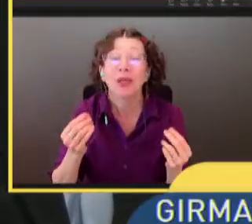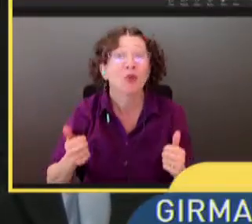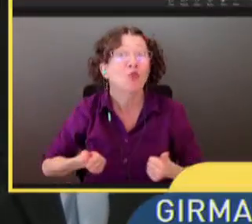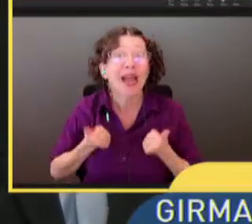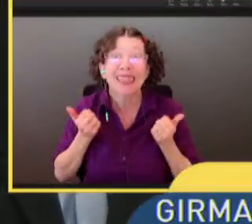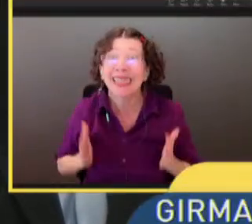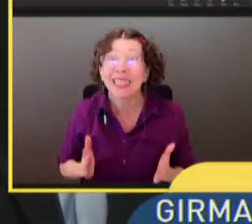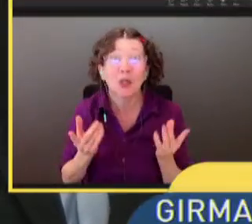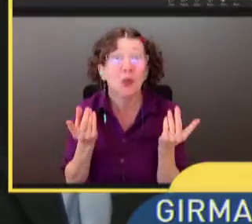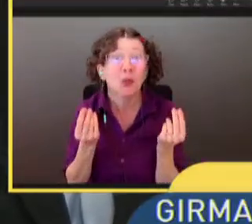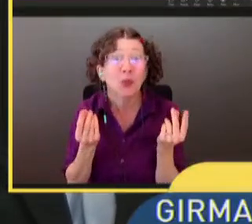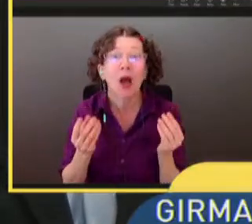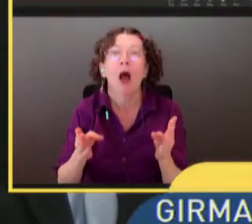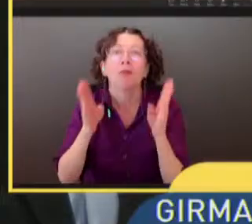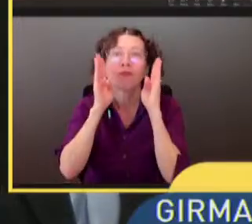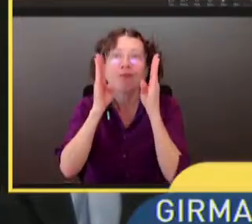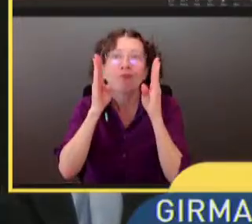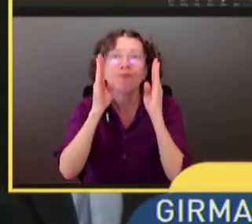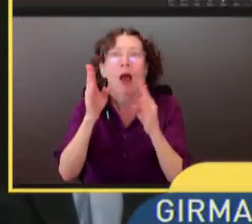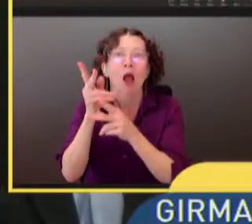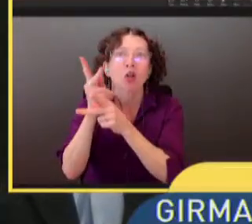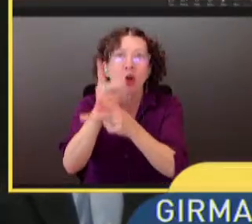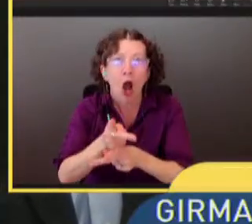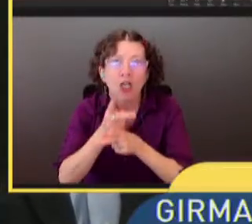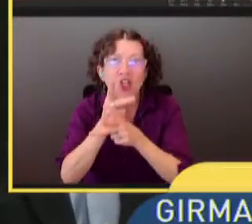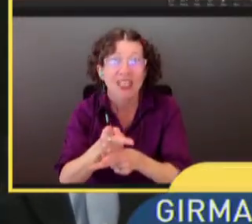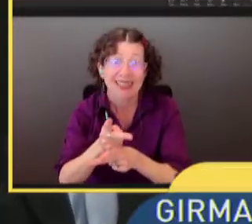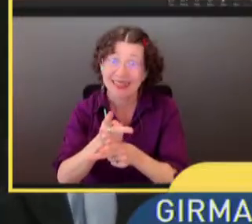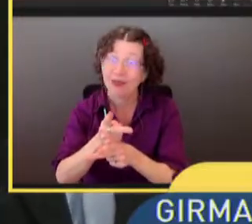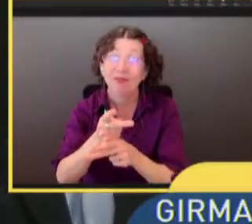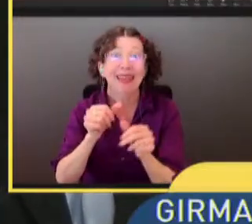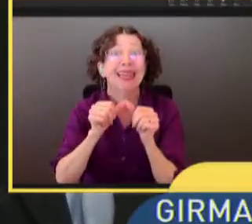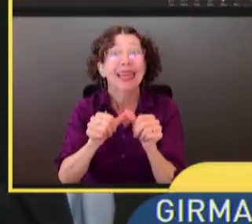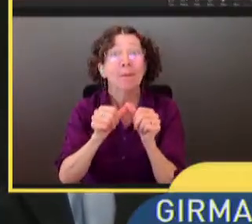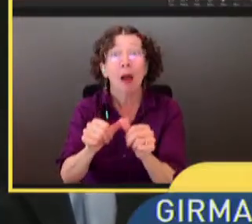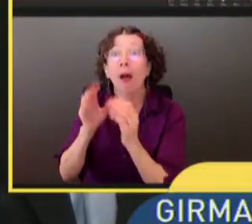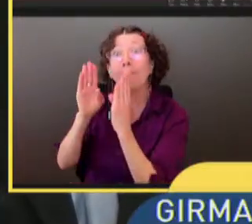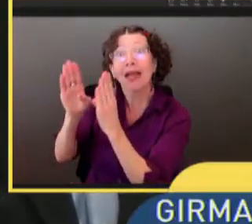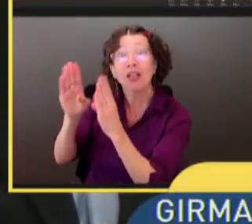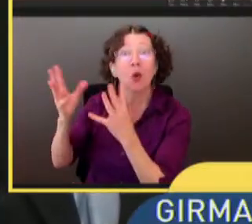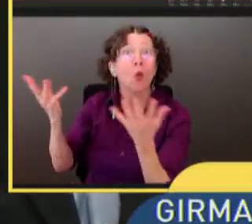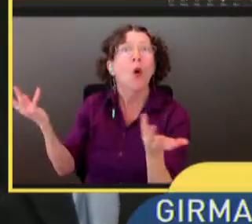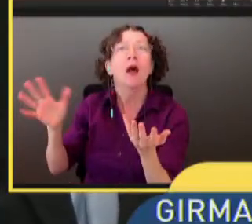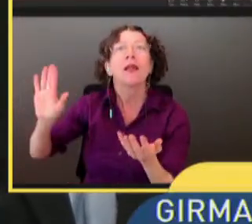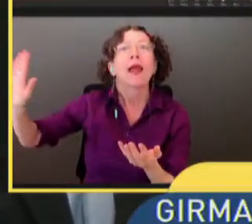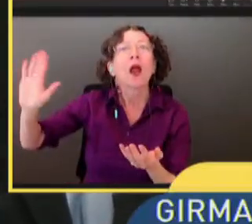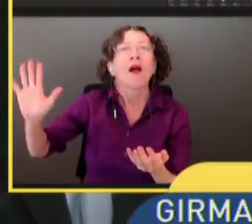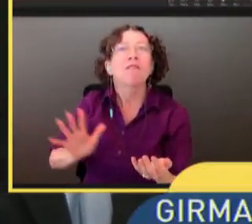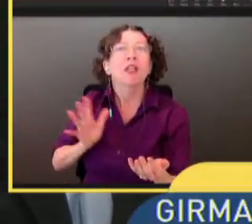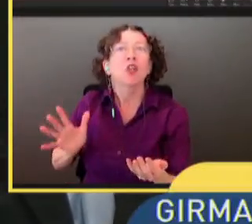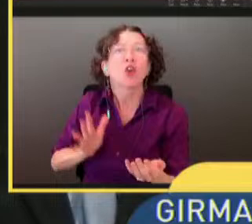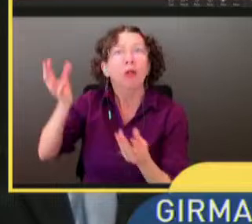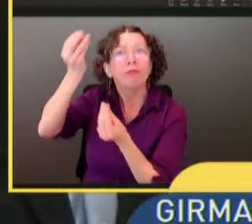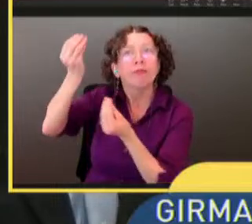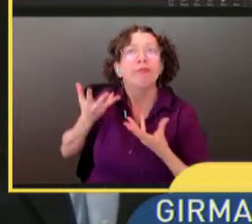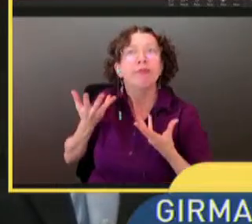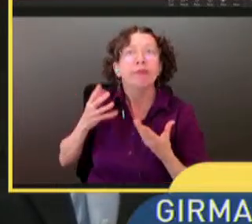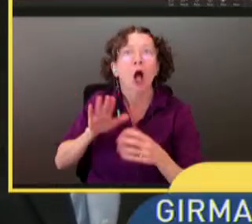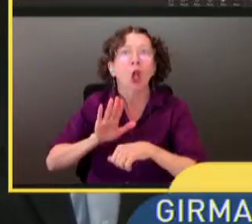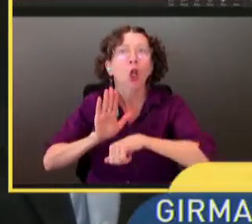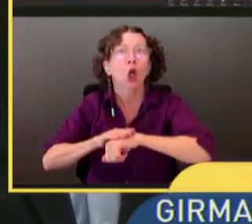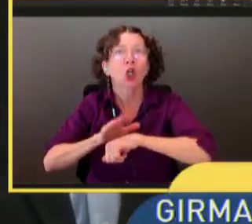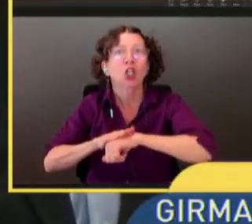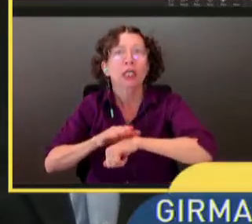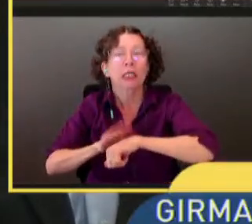as your state and regional partners. My third and final message is to just share what the public can do. We're urging residents to continue